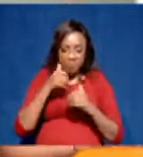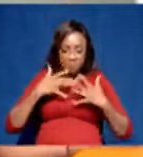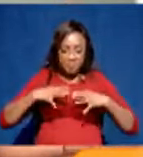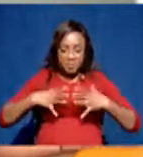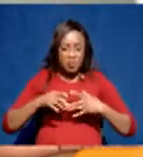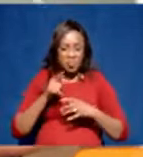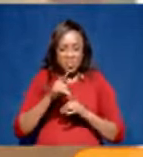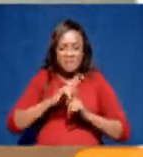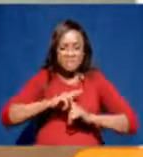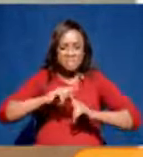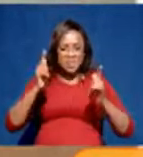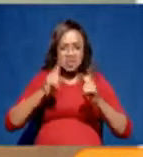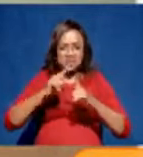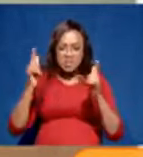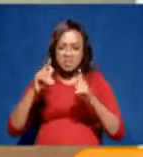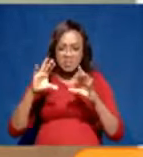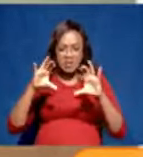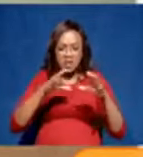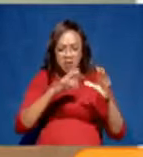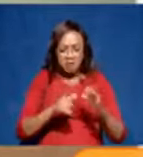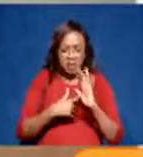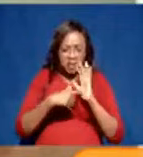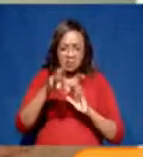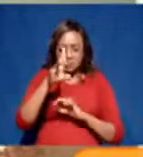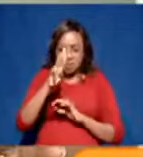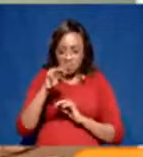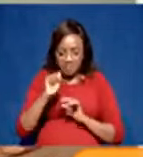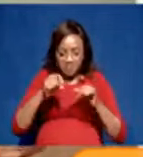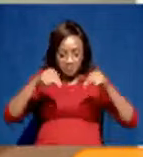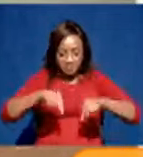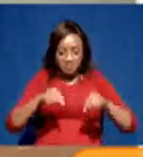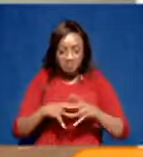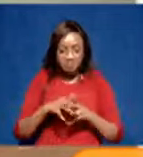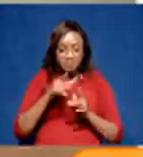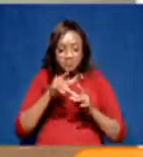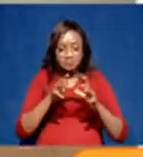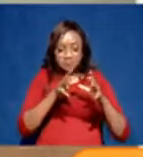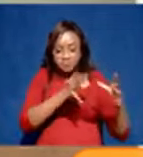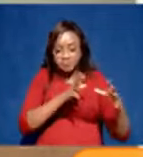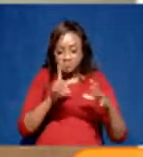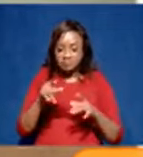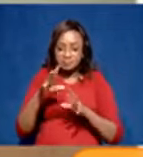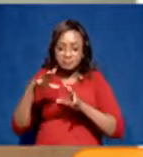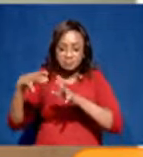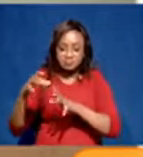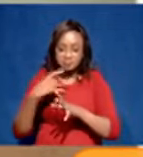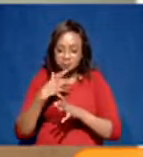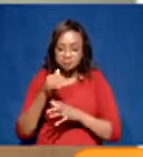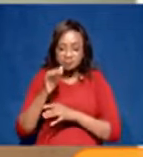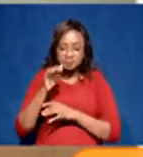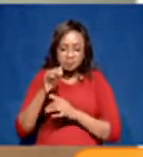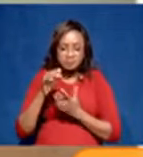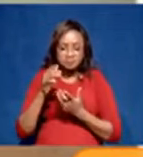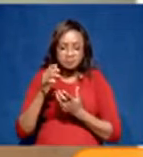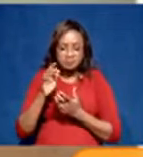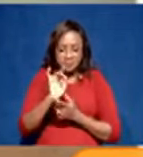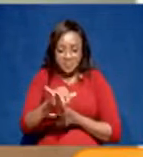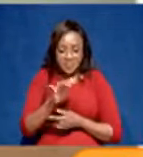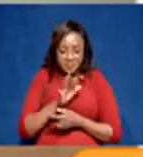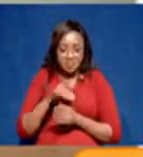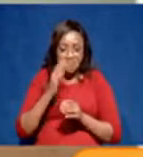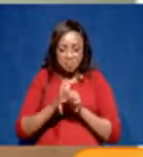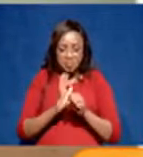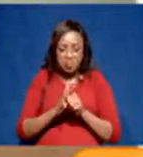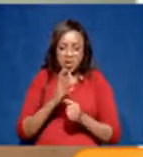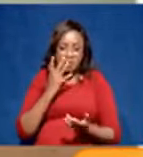Royal Media. It's an entity different from the owner. But when you come to a mama mboga, it is either that mama mboga going